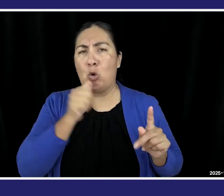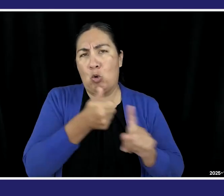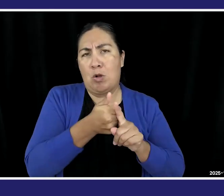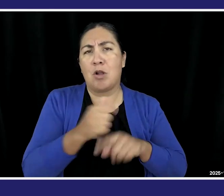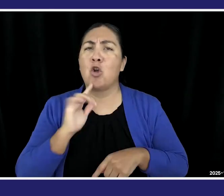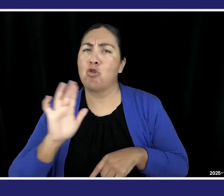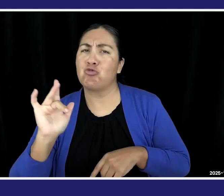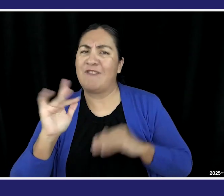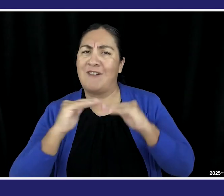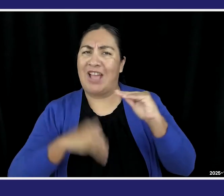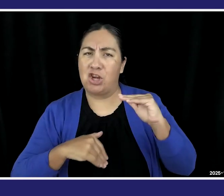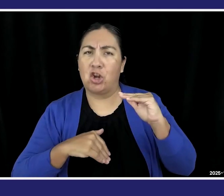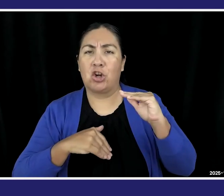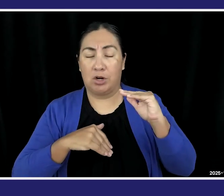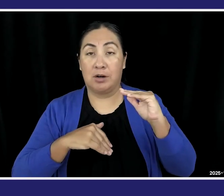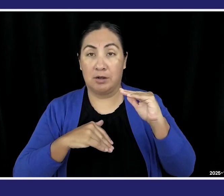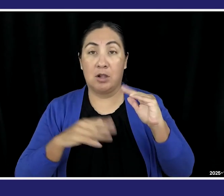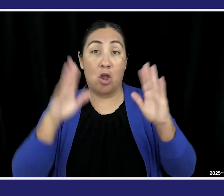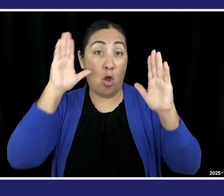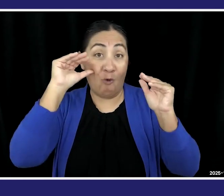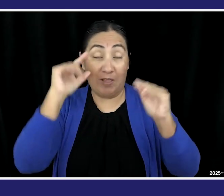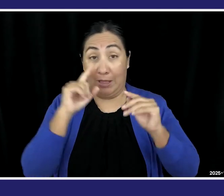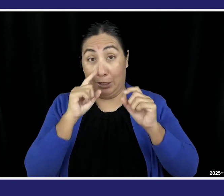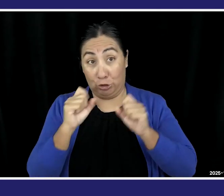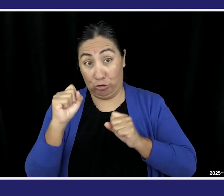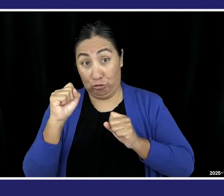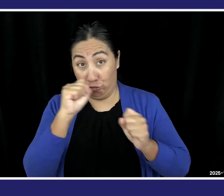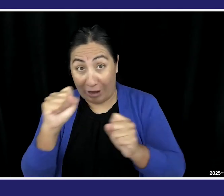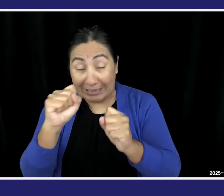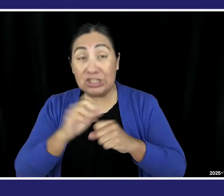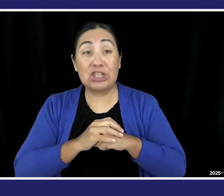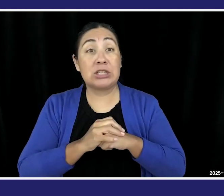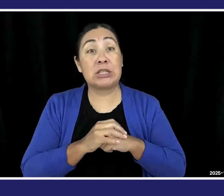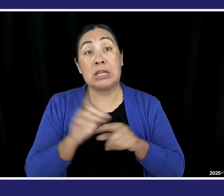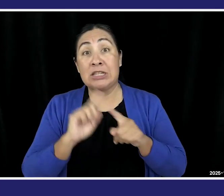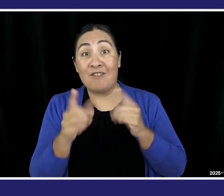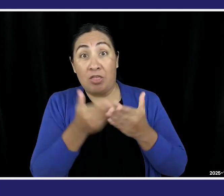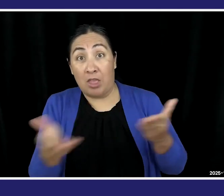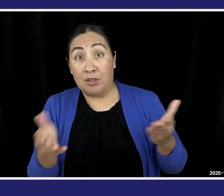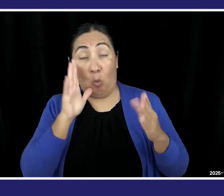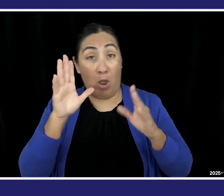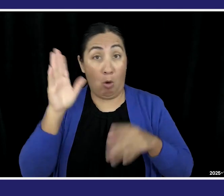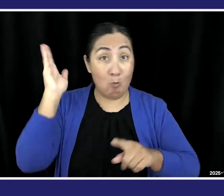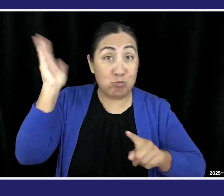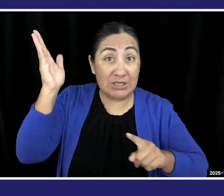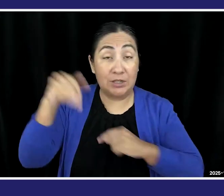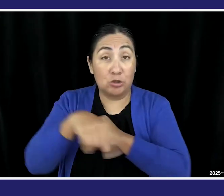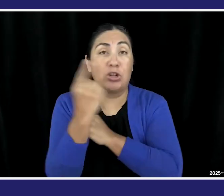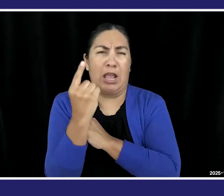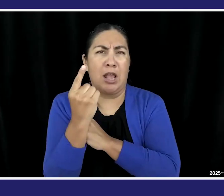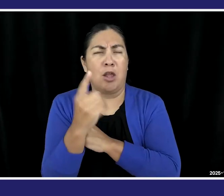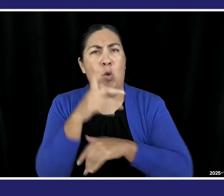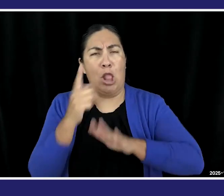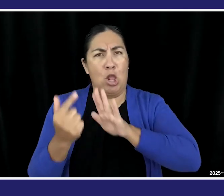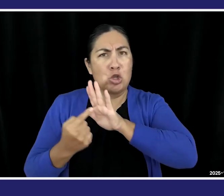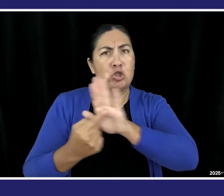And hopefully the strategies and the components that we will be presenting today really